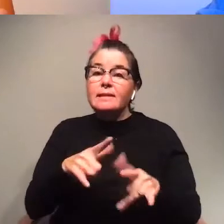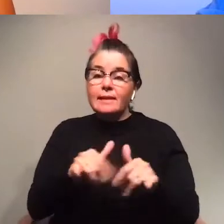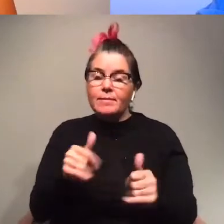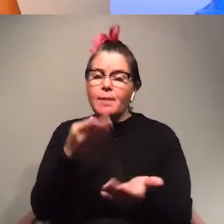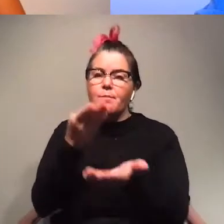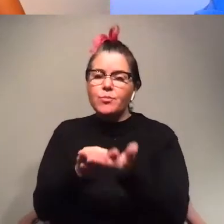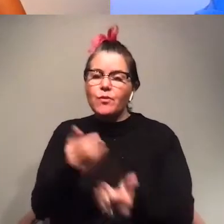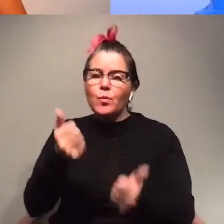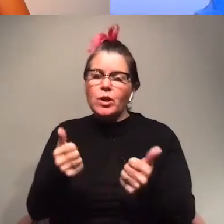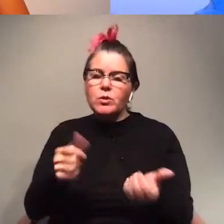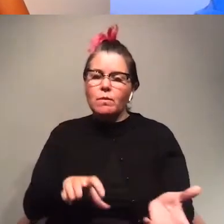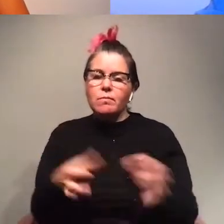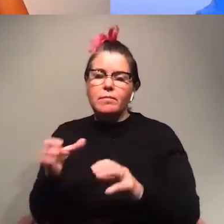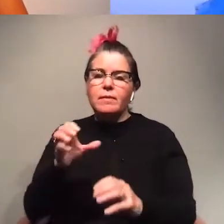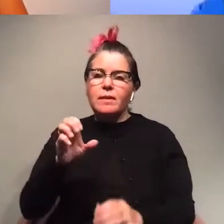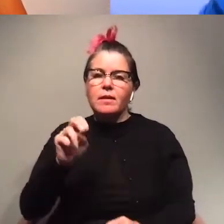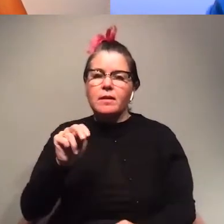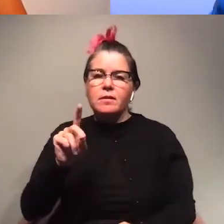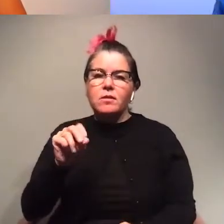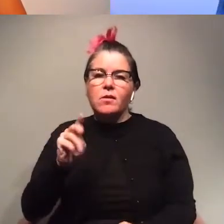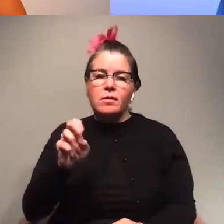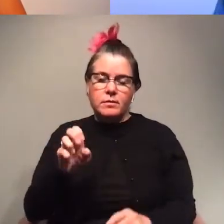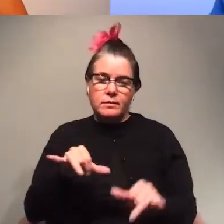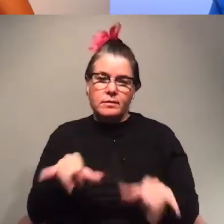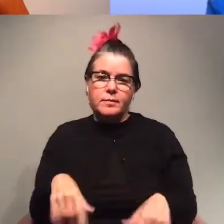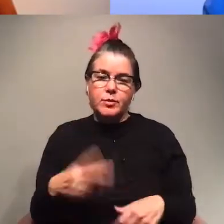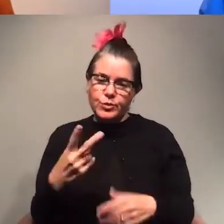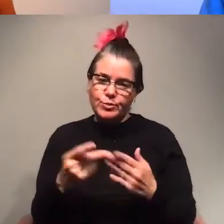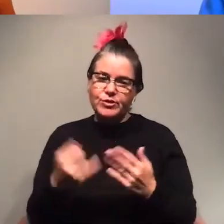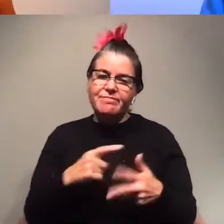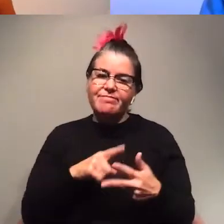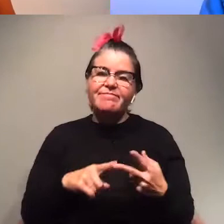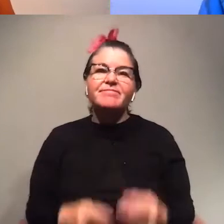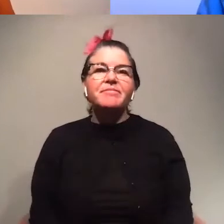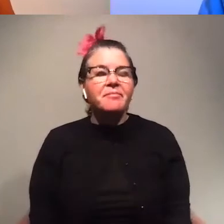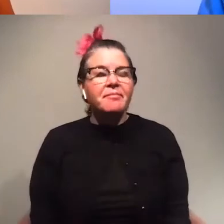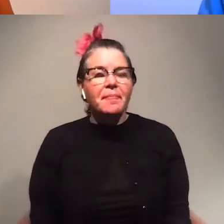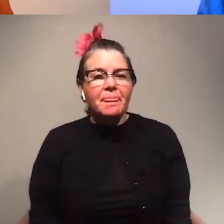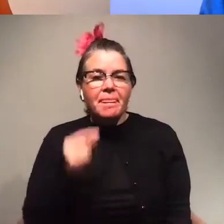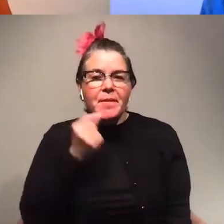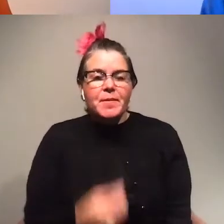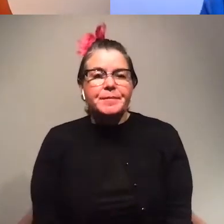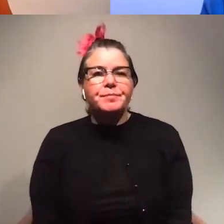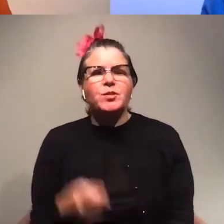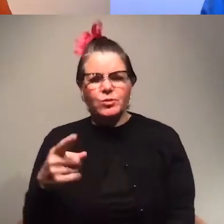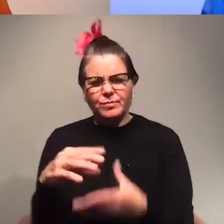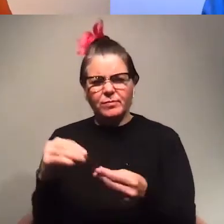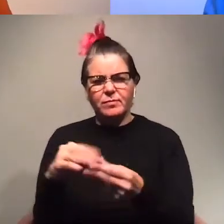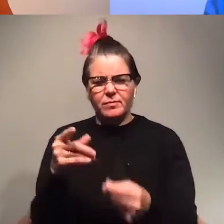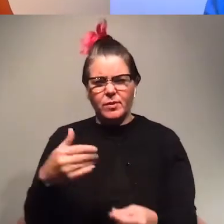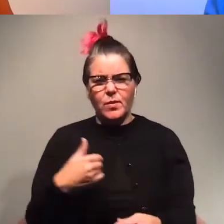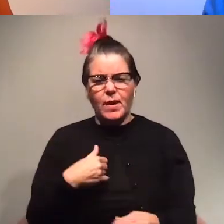endocrine disruptors. Yeah, So that's that's awesome. 2 projects. Yeah, really cool. And you mentioned that you have like